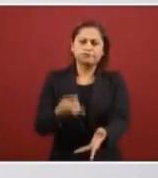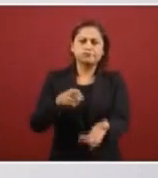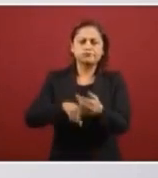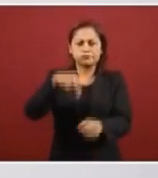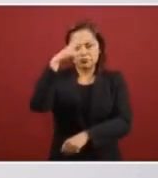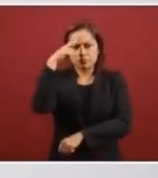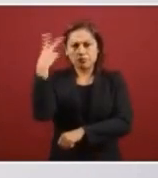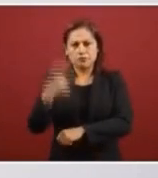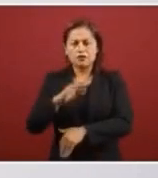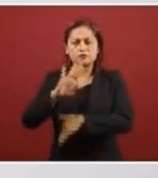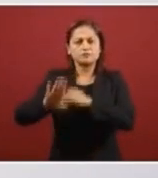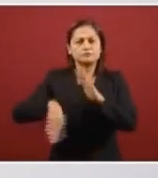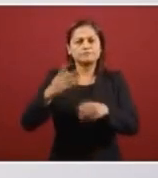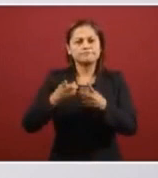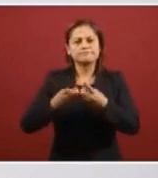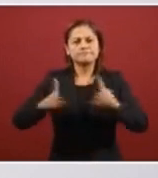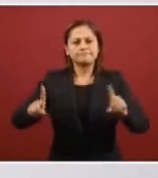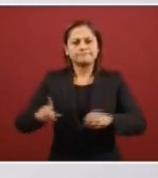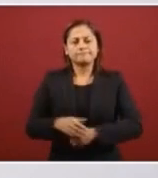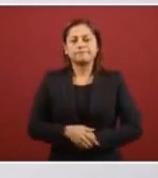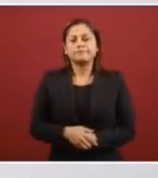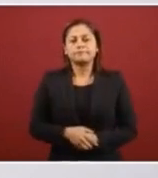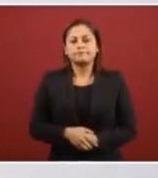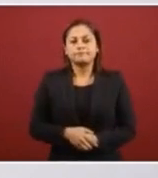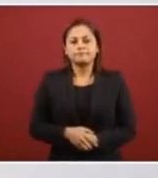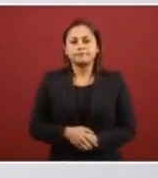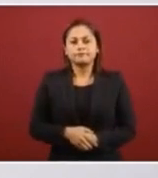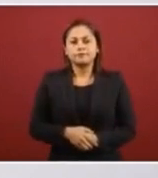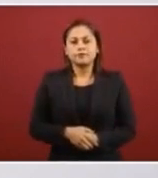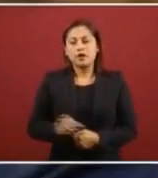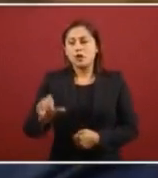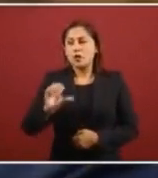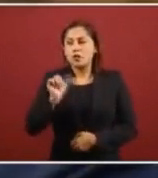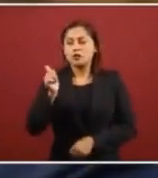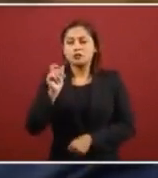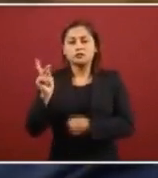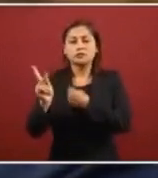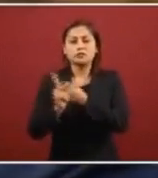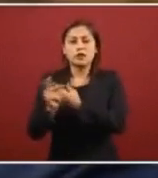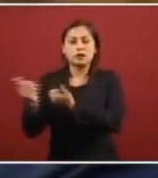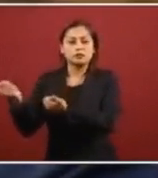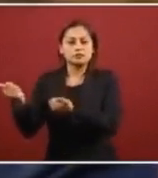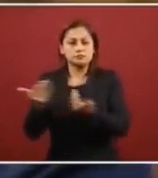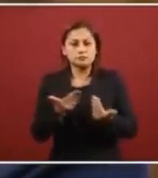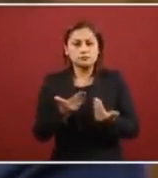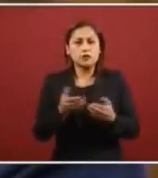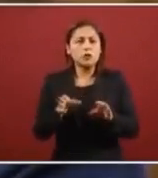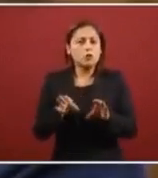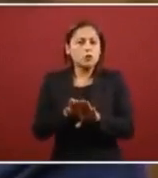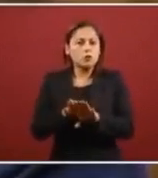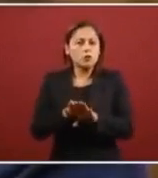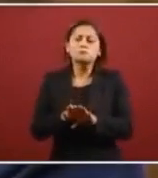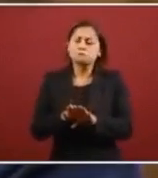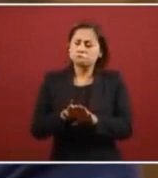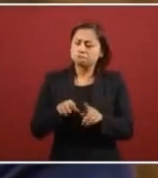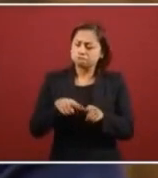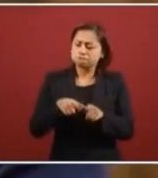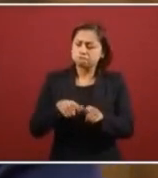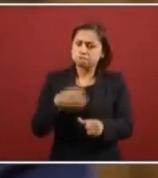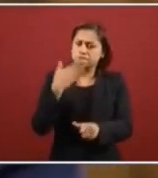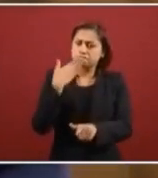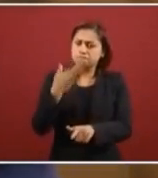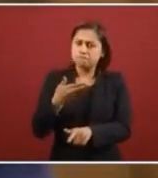development of Mexico and regarding the foreign investment we're doing well